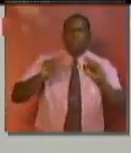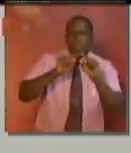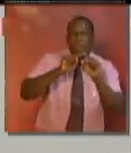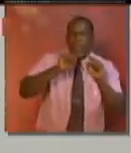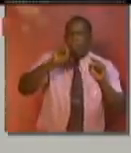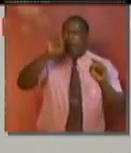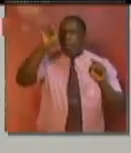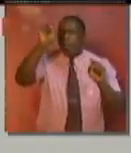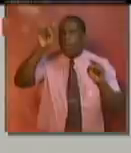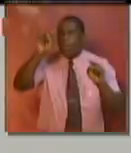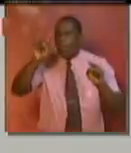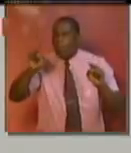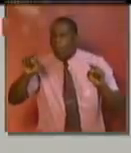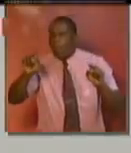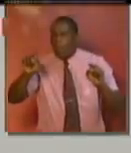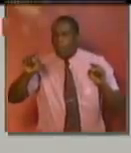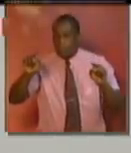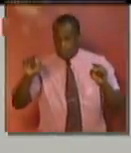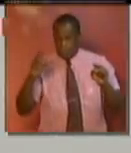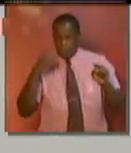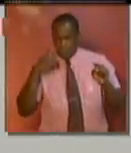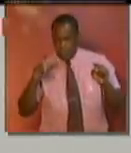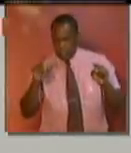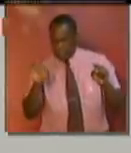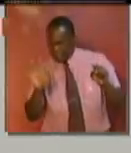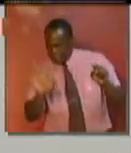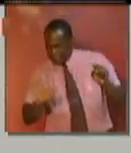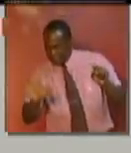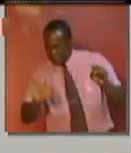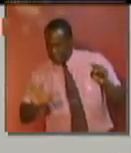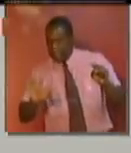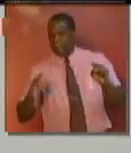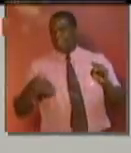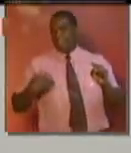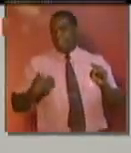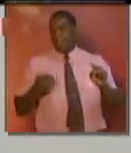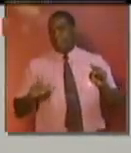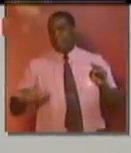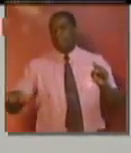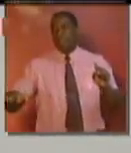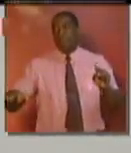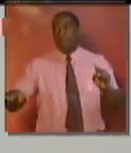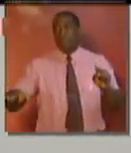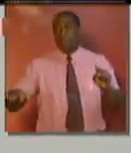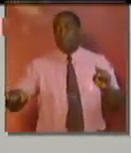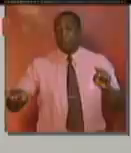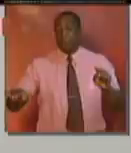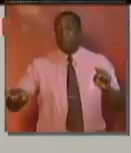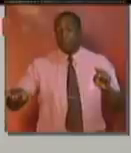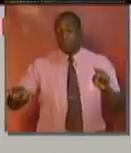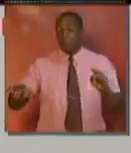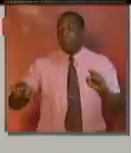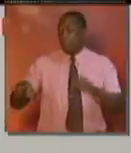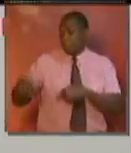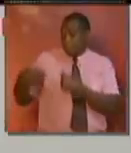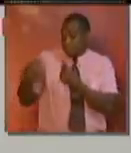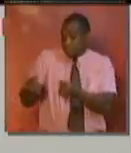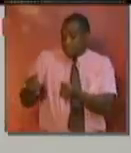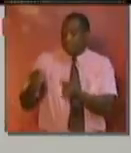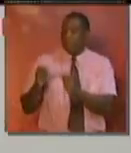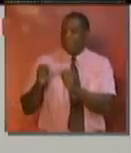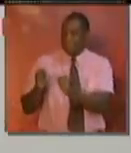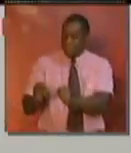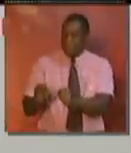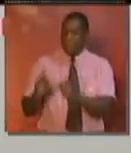pyramid, representing the younger age groups, is the age group that or that grouping that we've managed to protect. They've had much smaller numbers